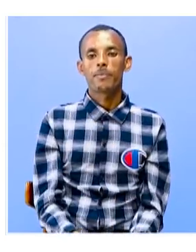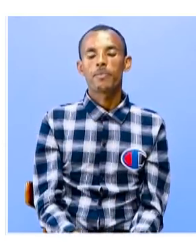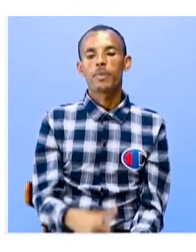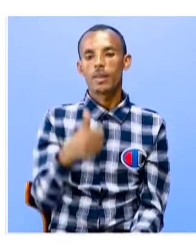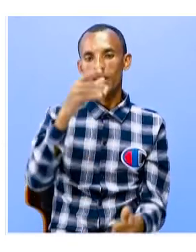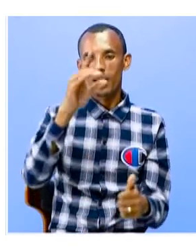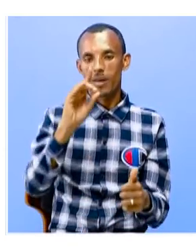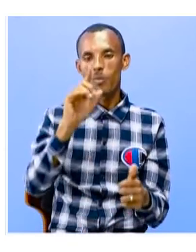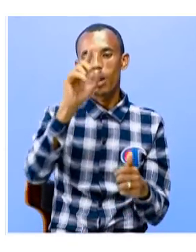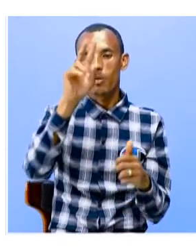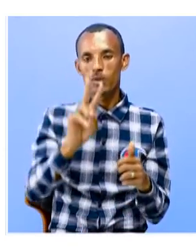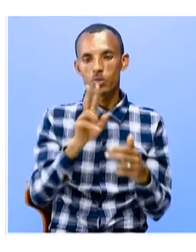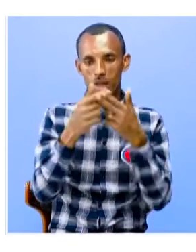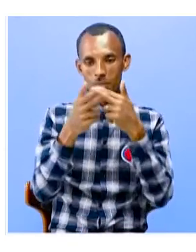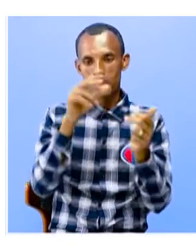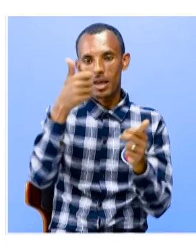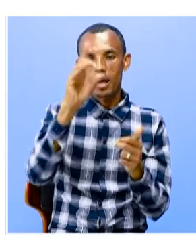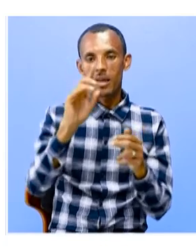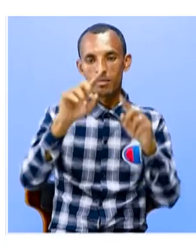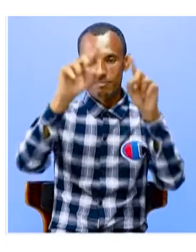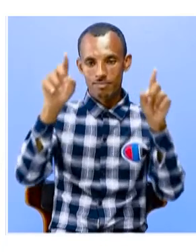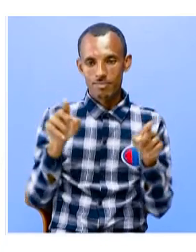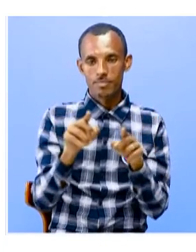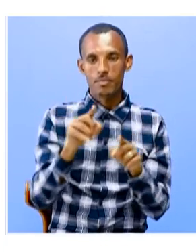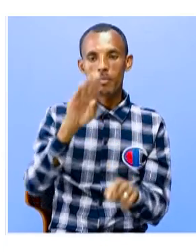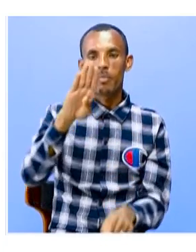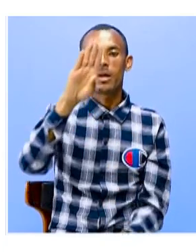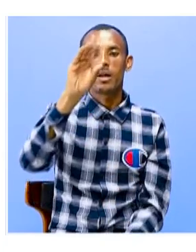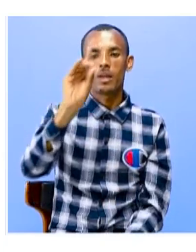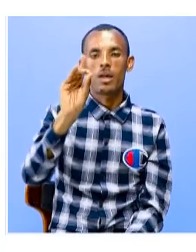take these two as a common, and you have BD here